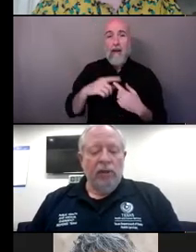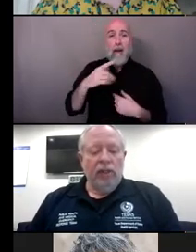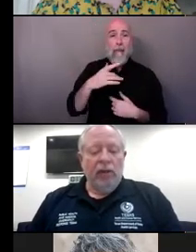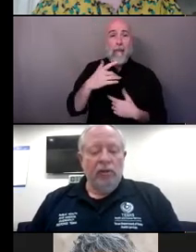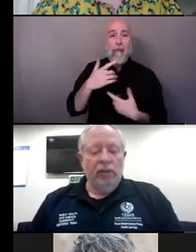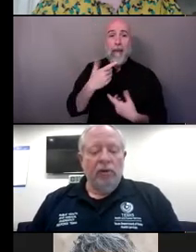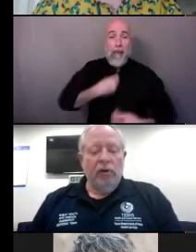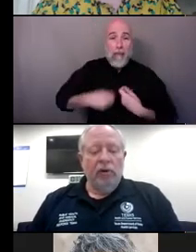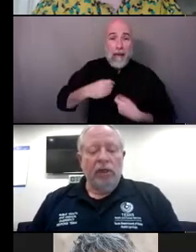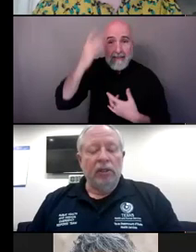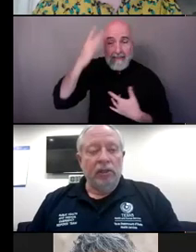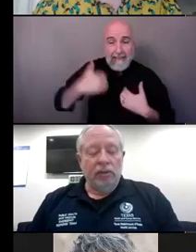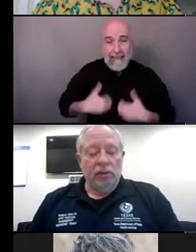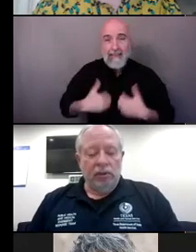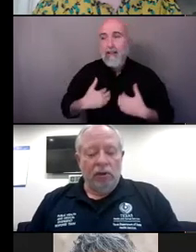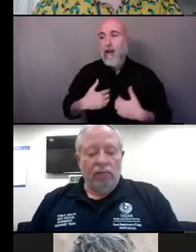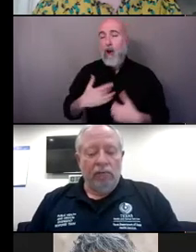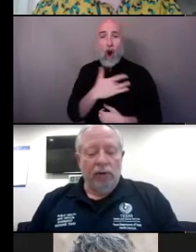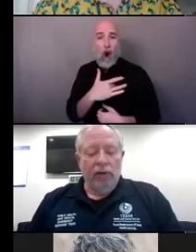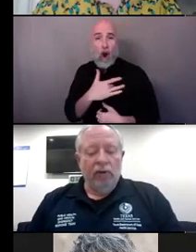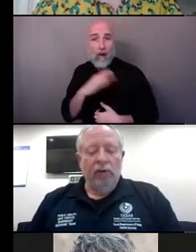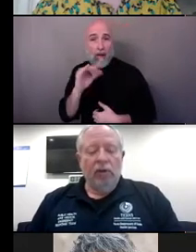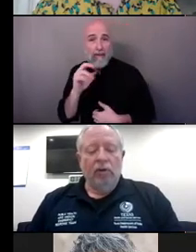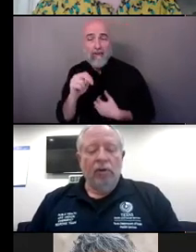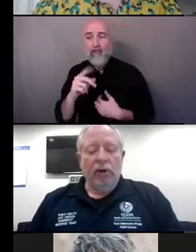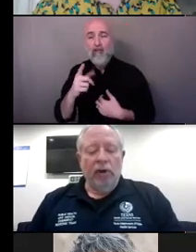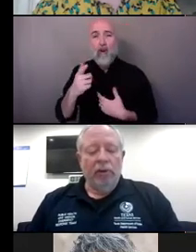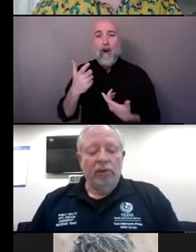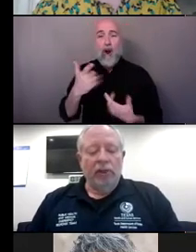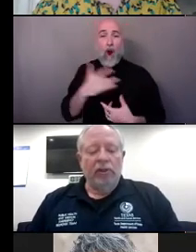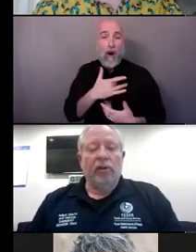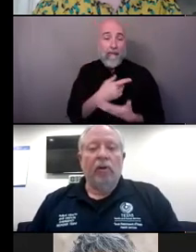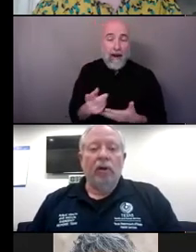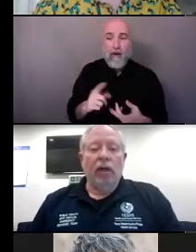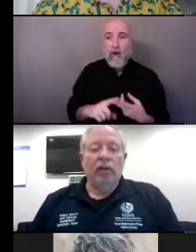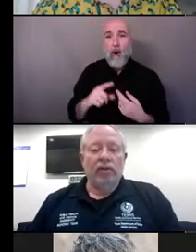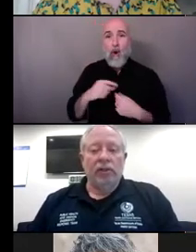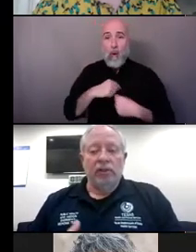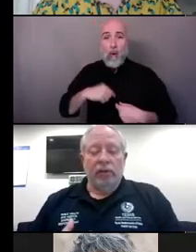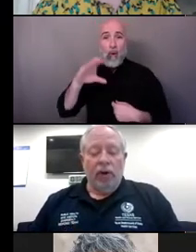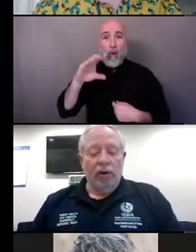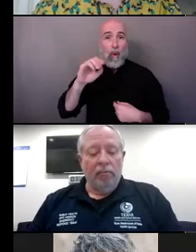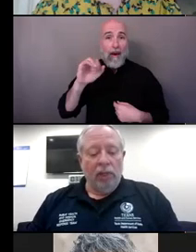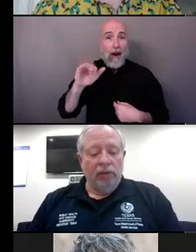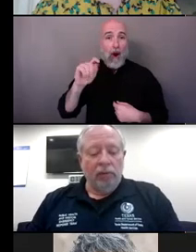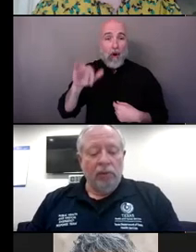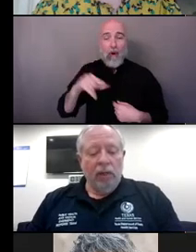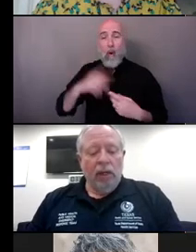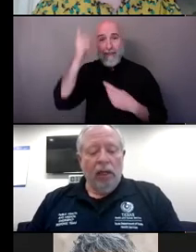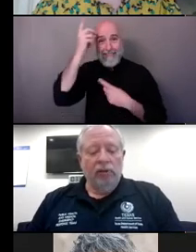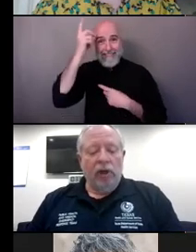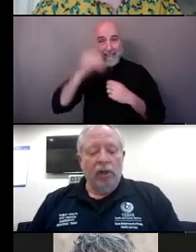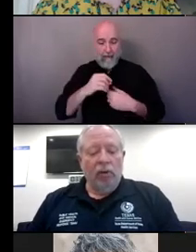disease, Down syndrome, heart conditions such as heart failure, coronary artery disease, or diseases of the heart and